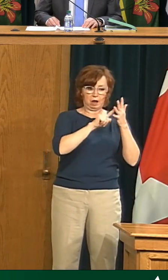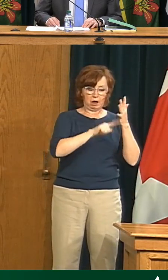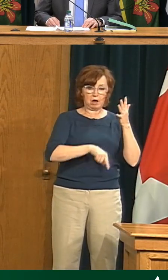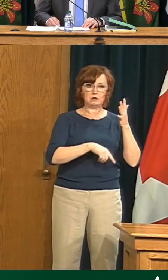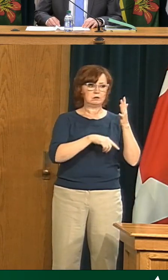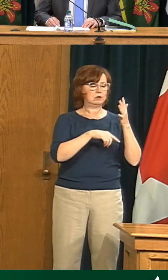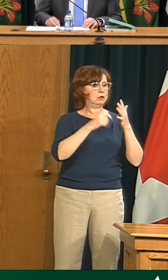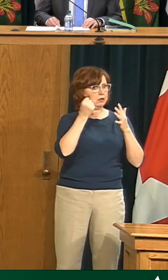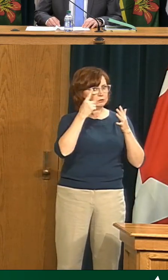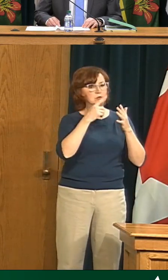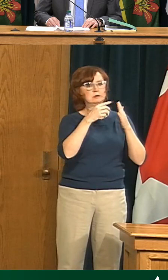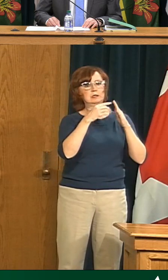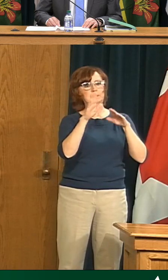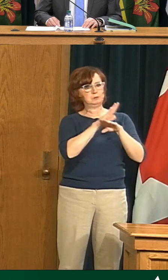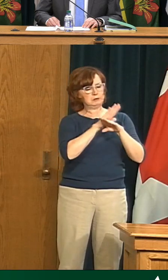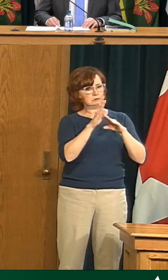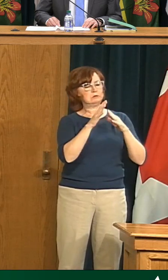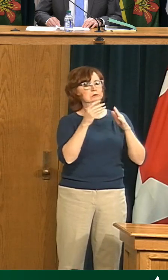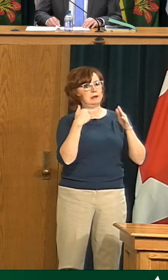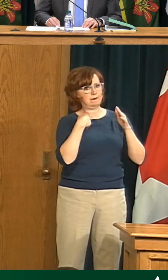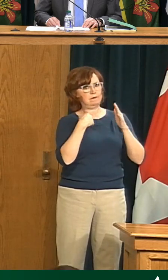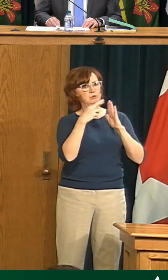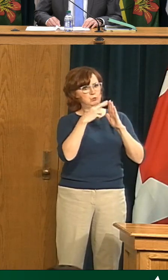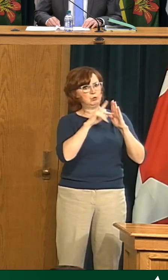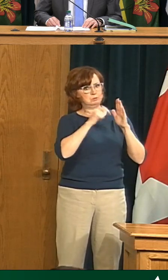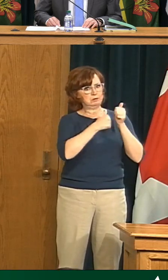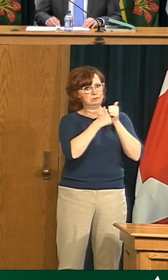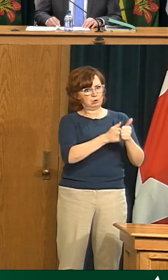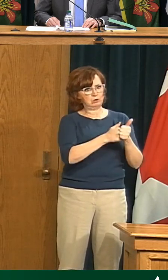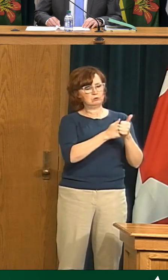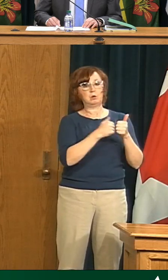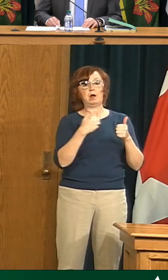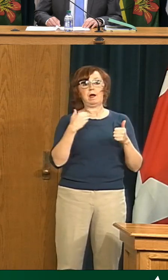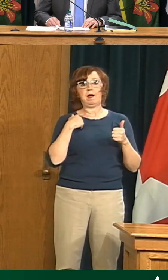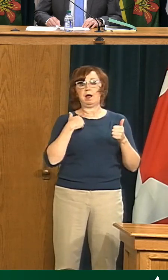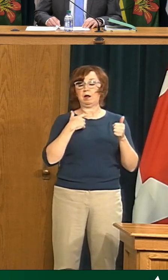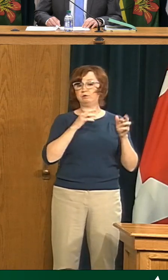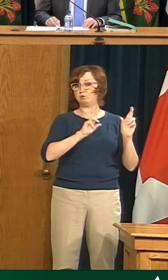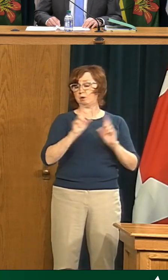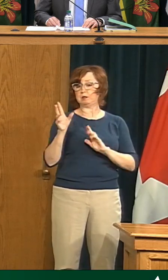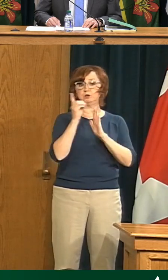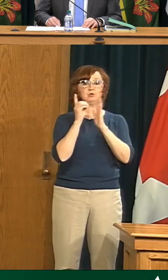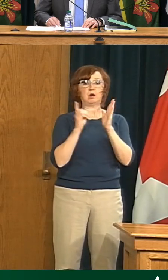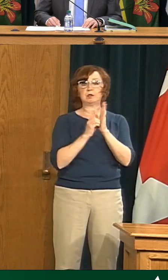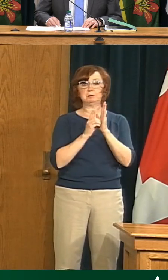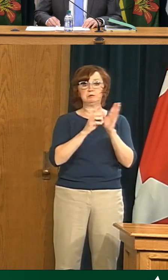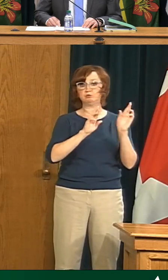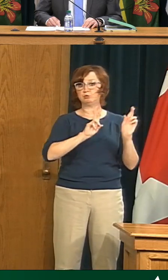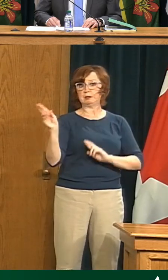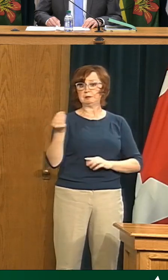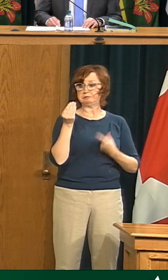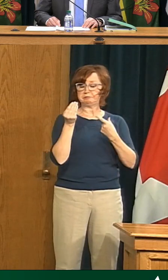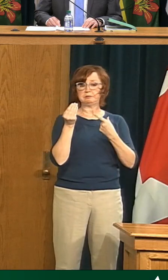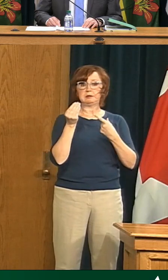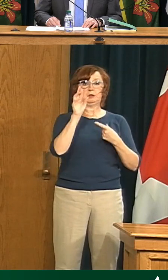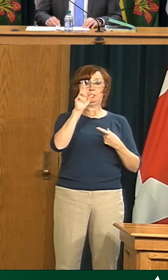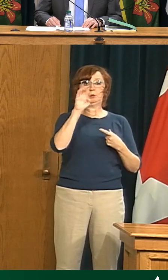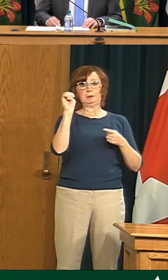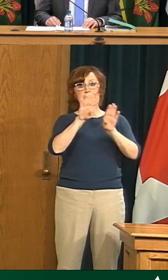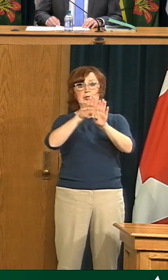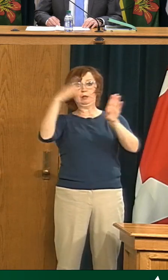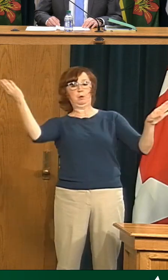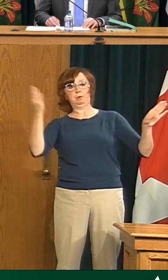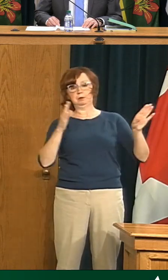will be required to follow have been compiled in one comprehensive document called the Reopen Saskatchewan Plan. And